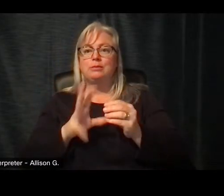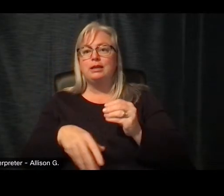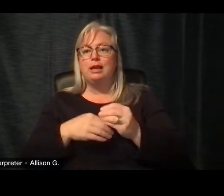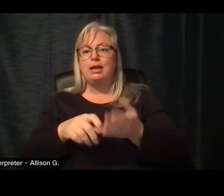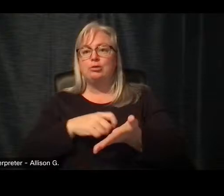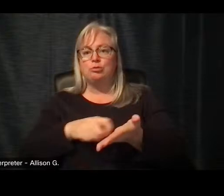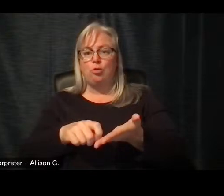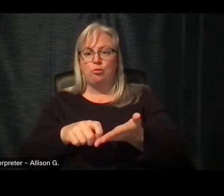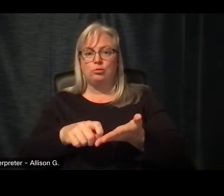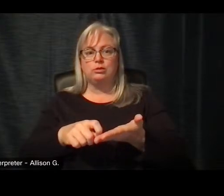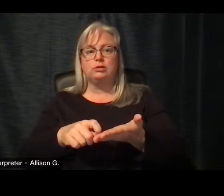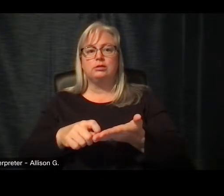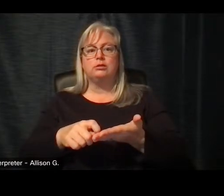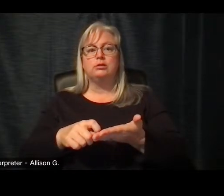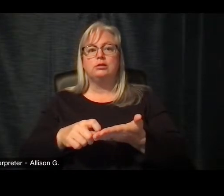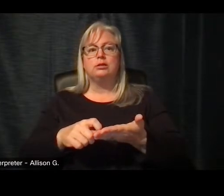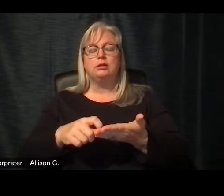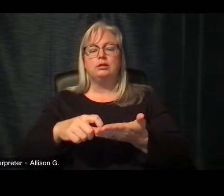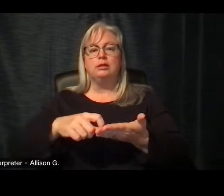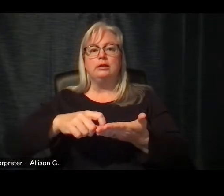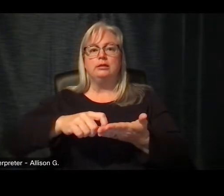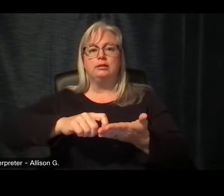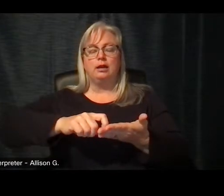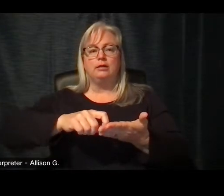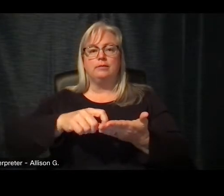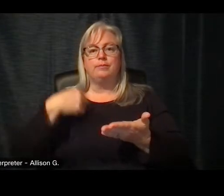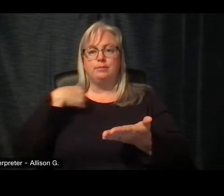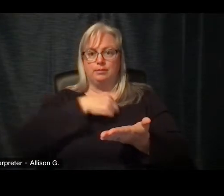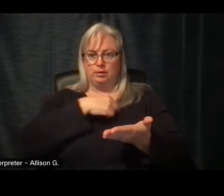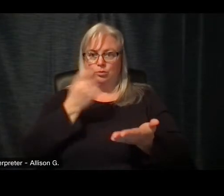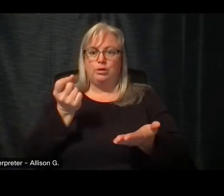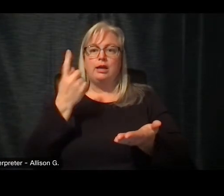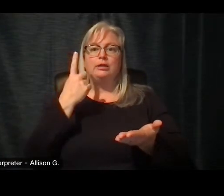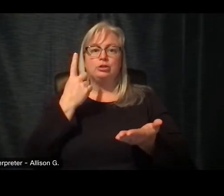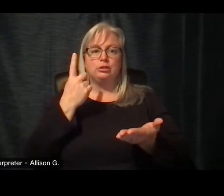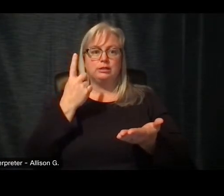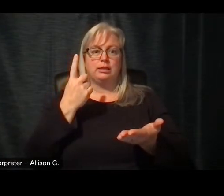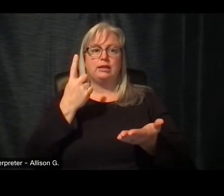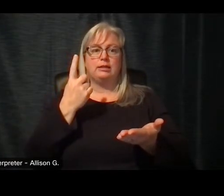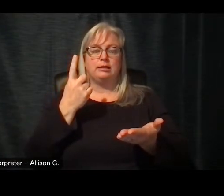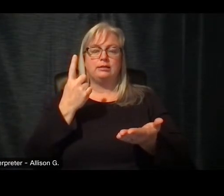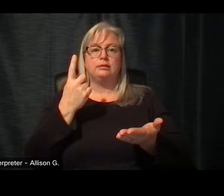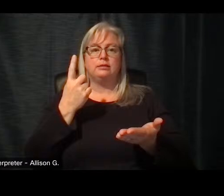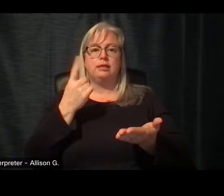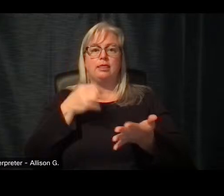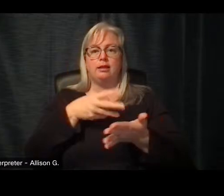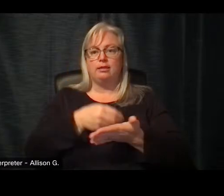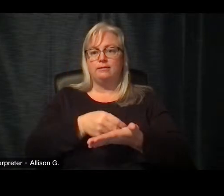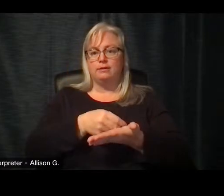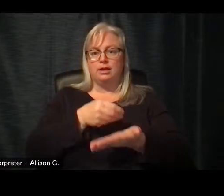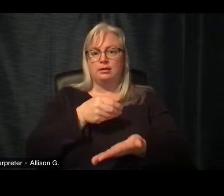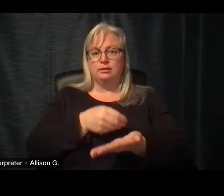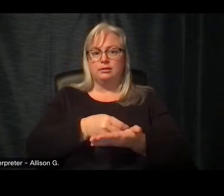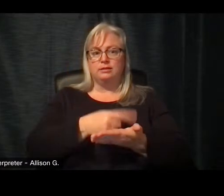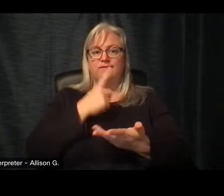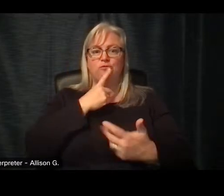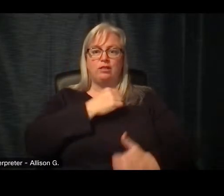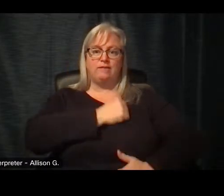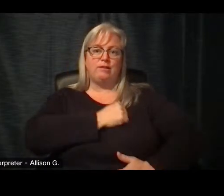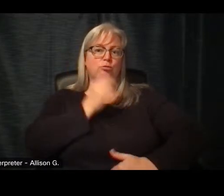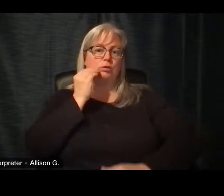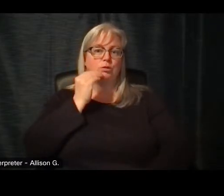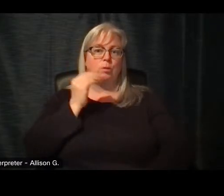note that we understand that the funds for the Veterans